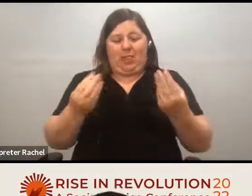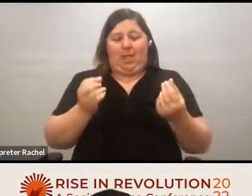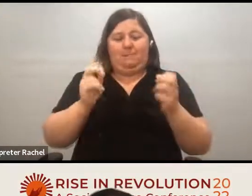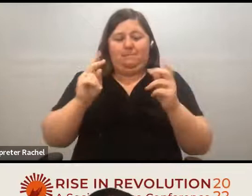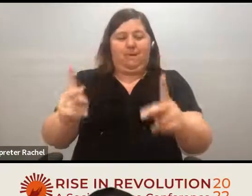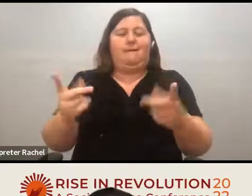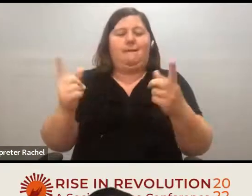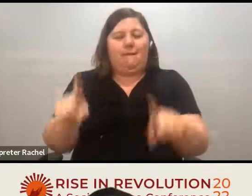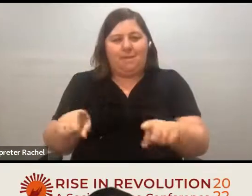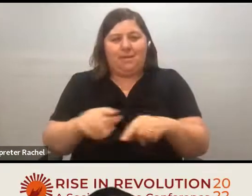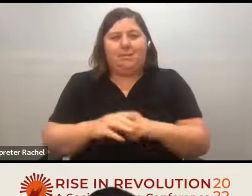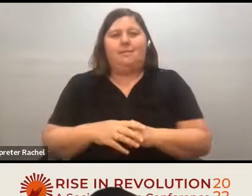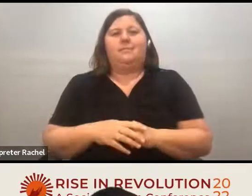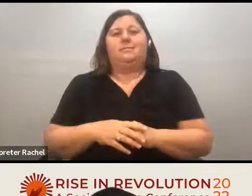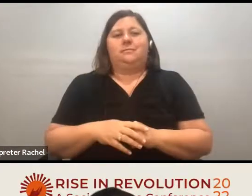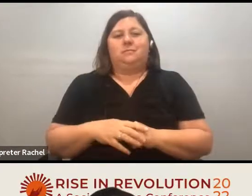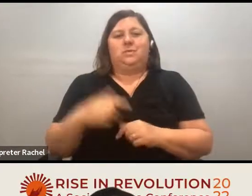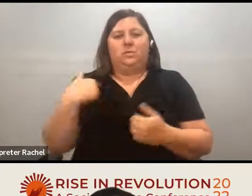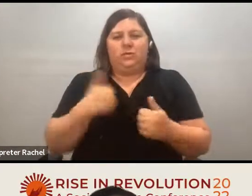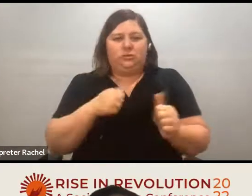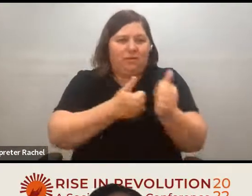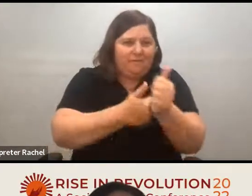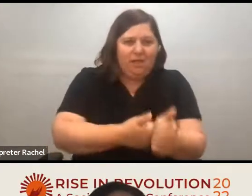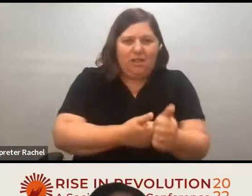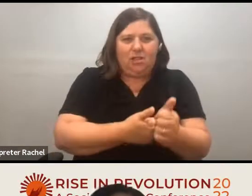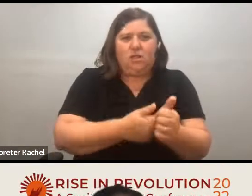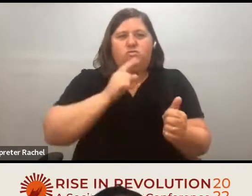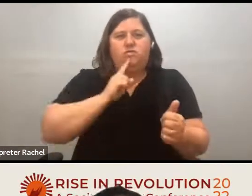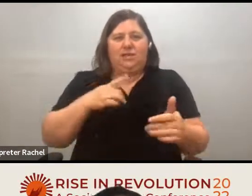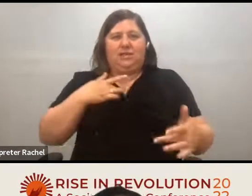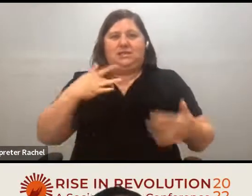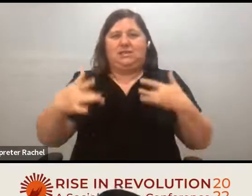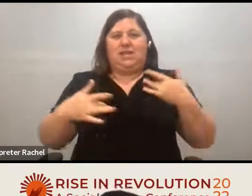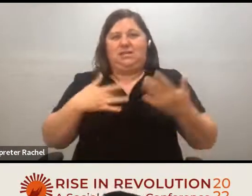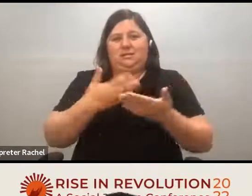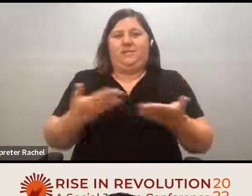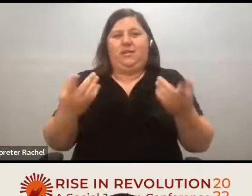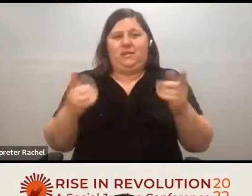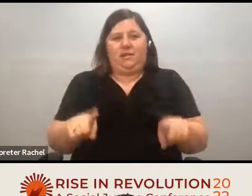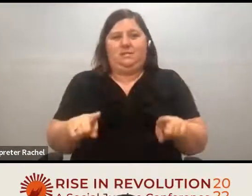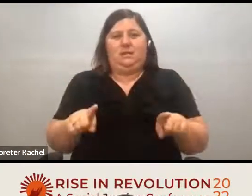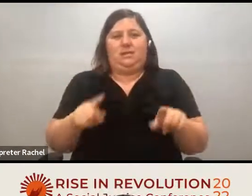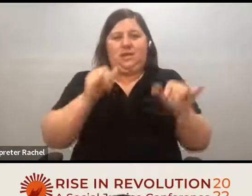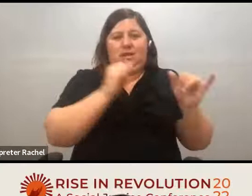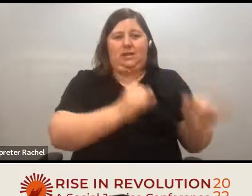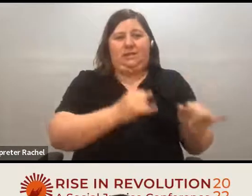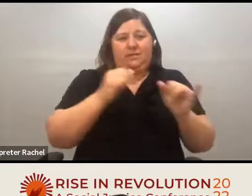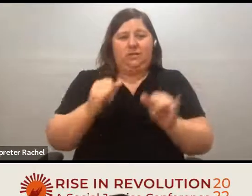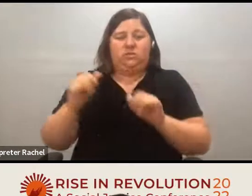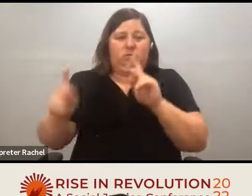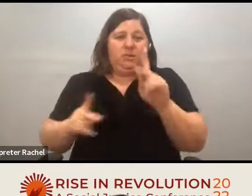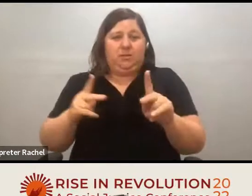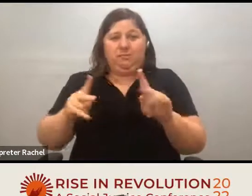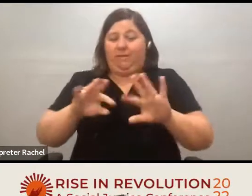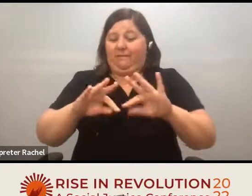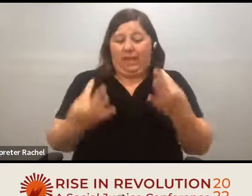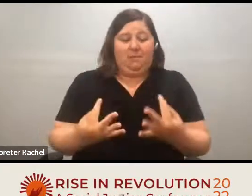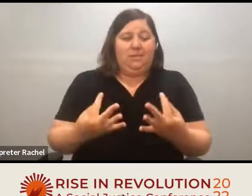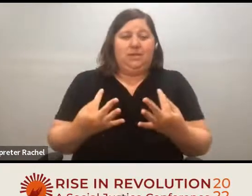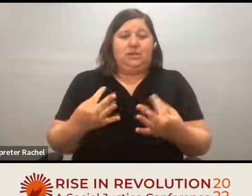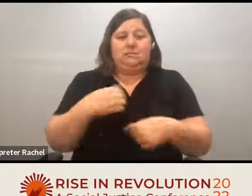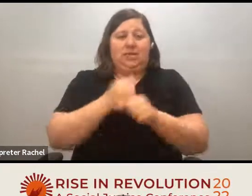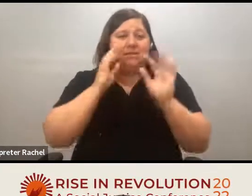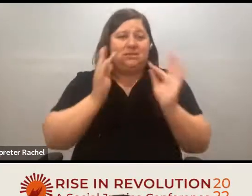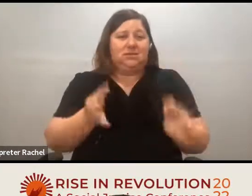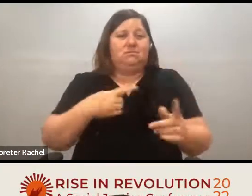happening. We try and follow it and there's really exciting things happen. There's individuals, there's just families, but there's